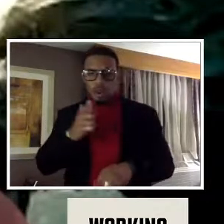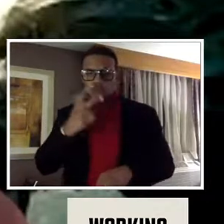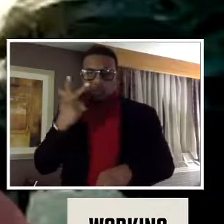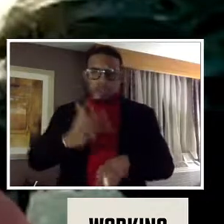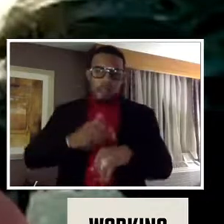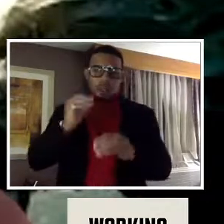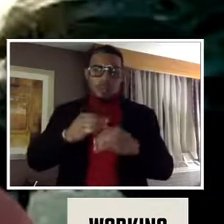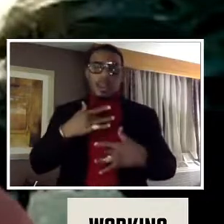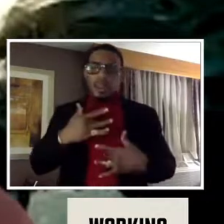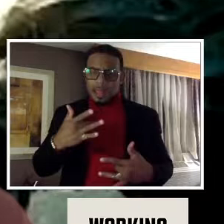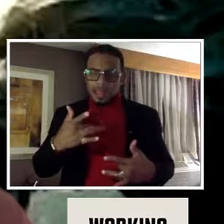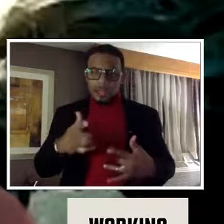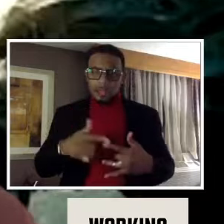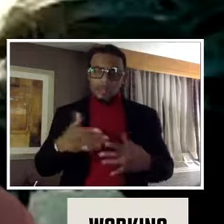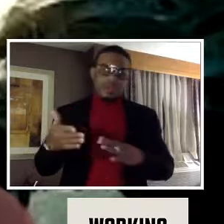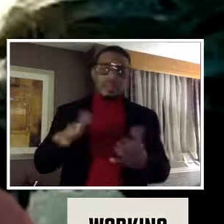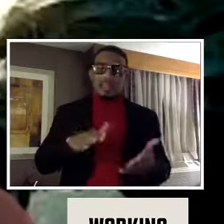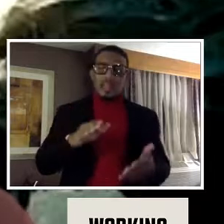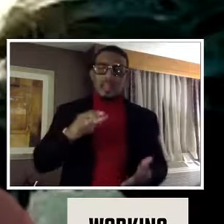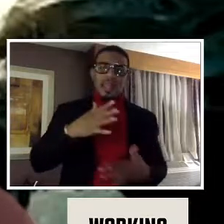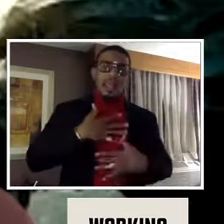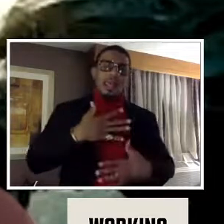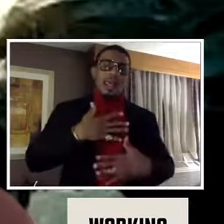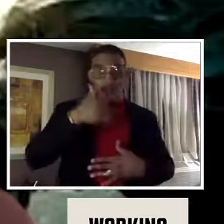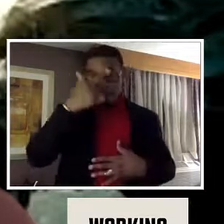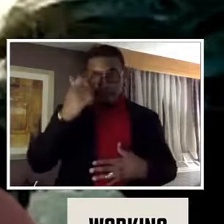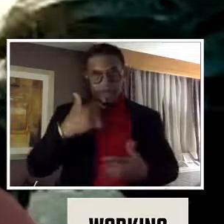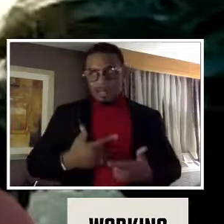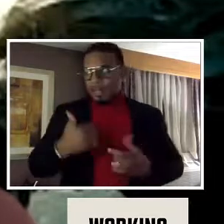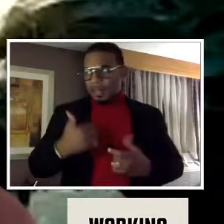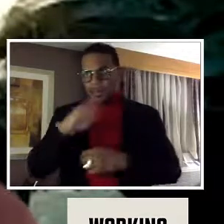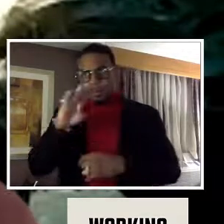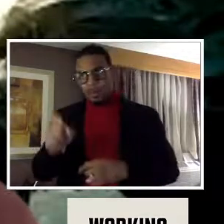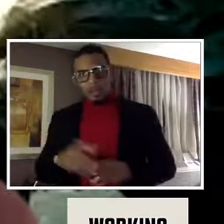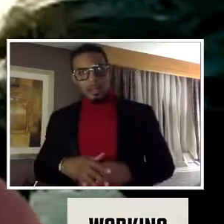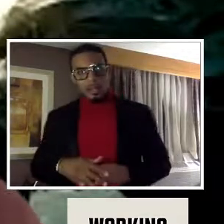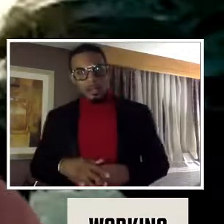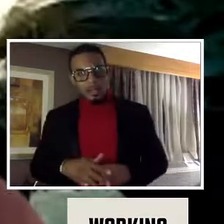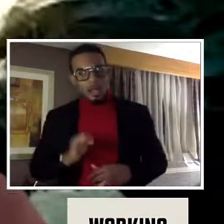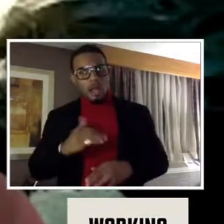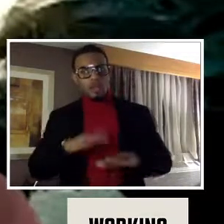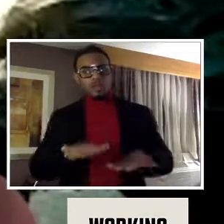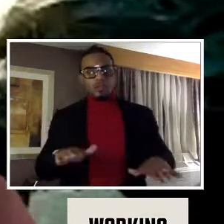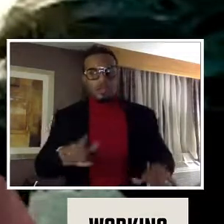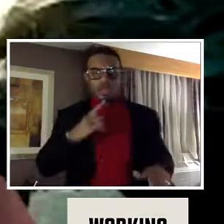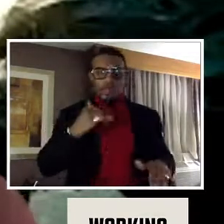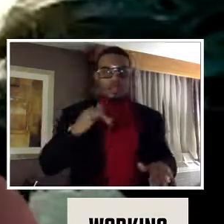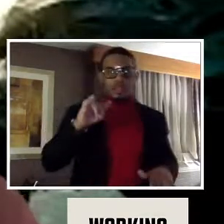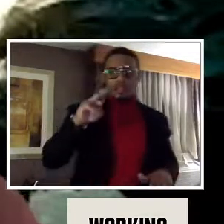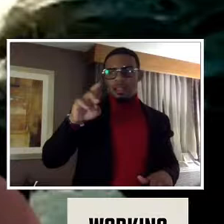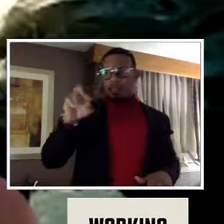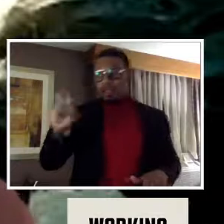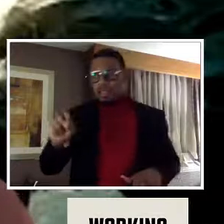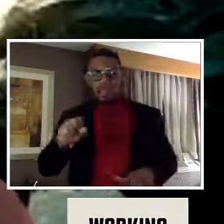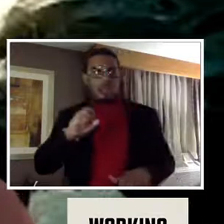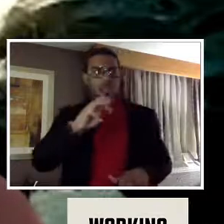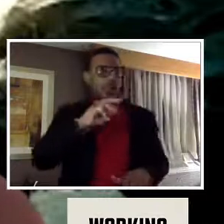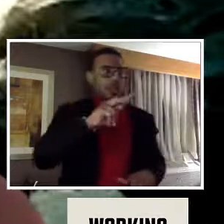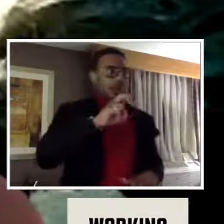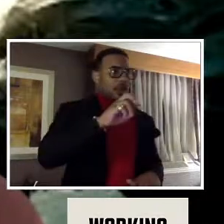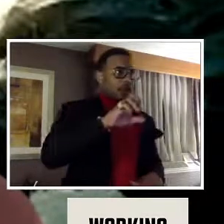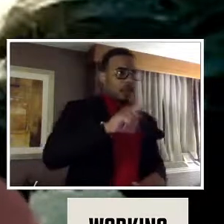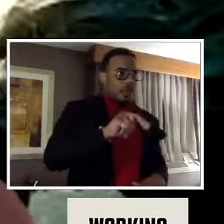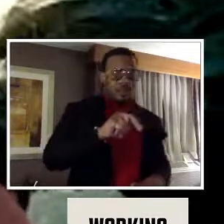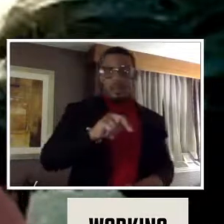3 times more likely to die of asthma because they live in the Bronx, so that our children in Yonkers and Mount Vernon and parts